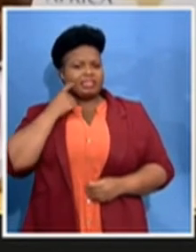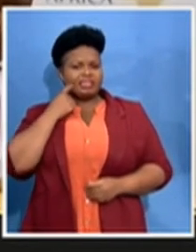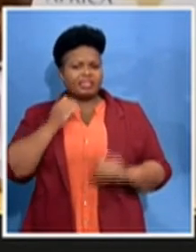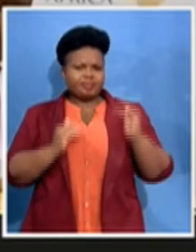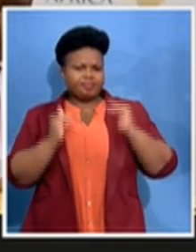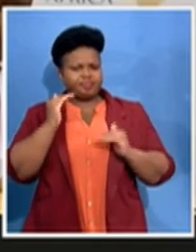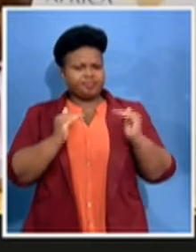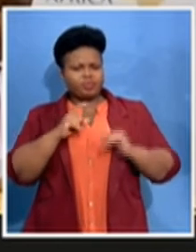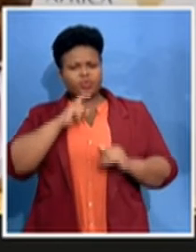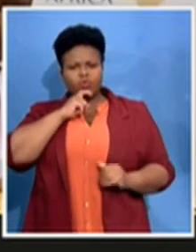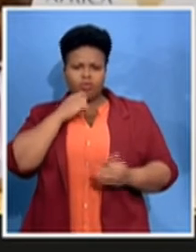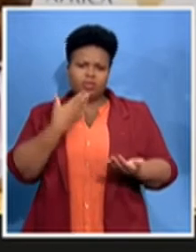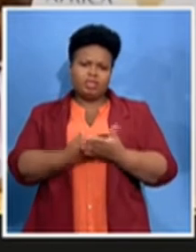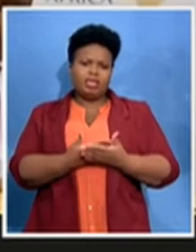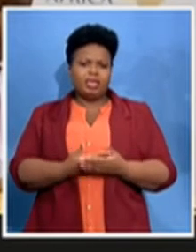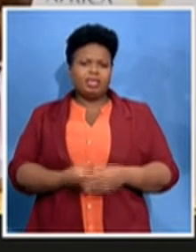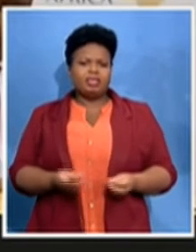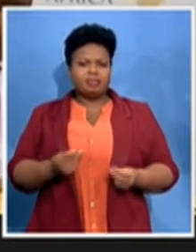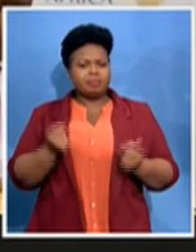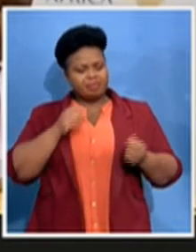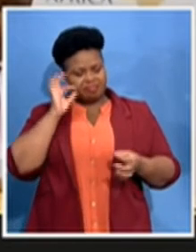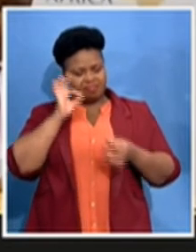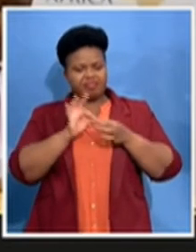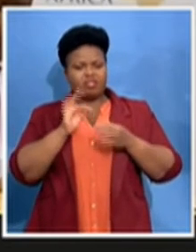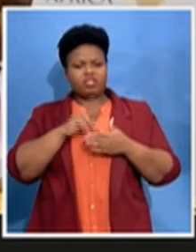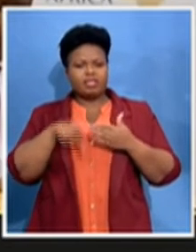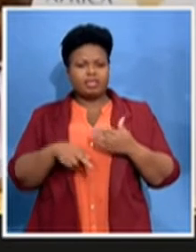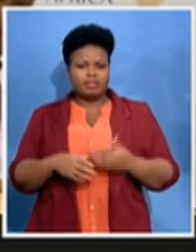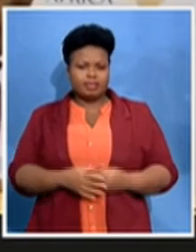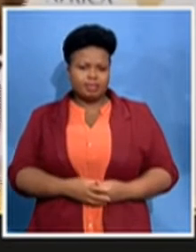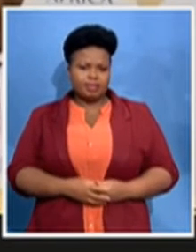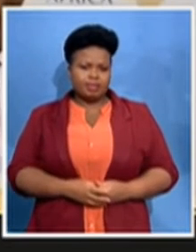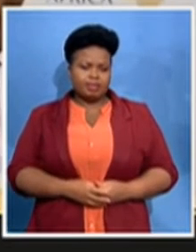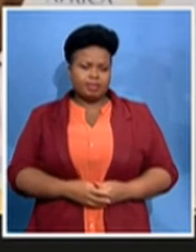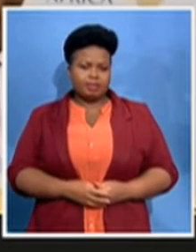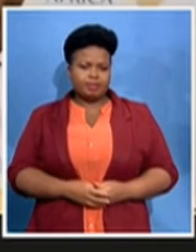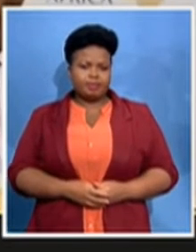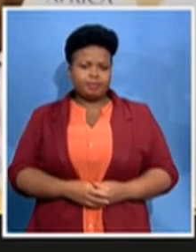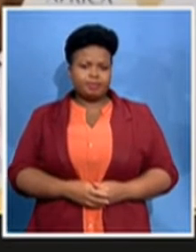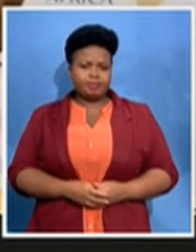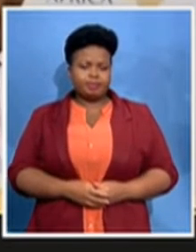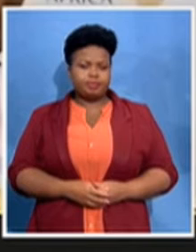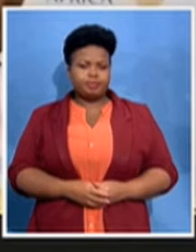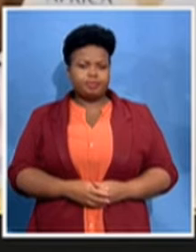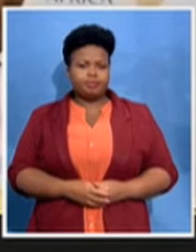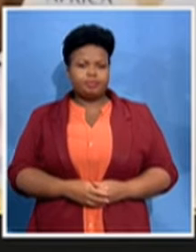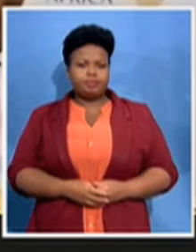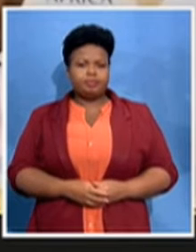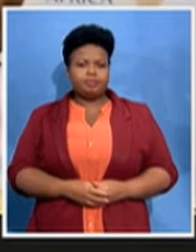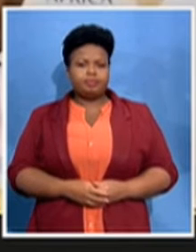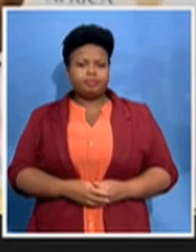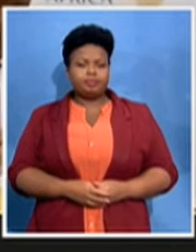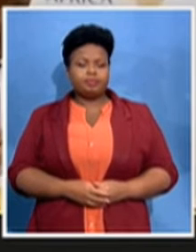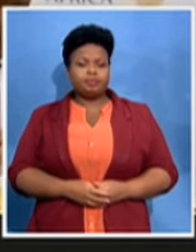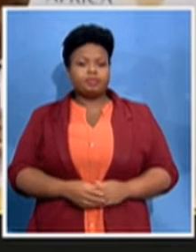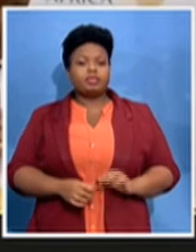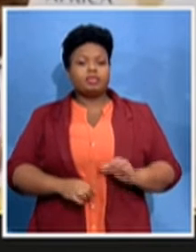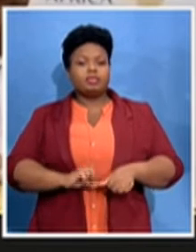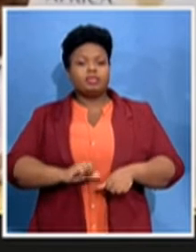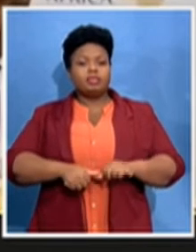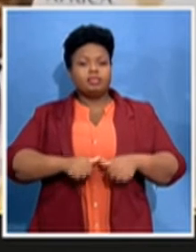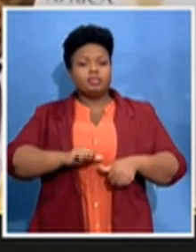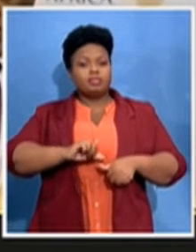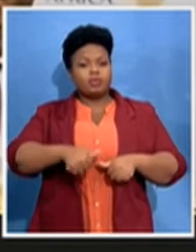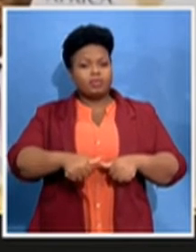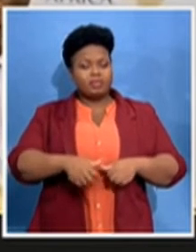accurate results. In terms of the sequencing, in light of these emerging variants, we continue